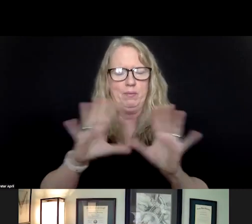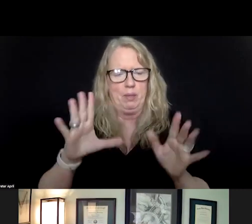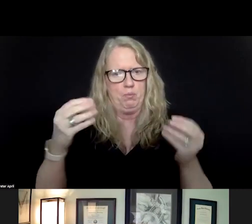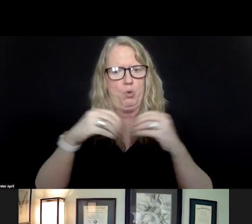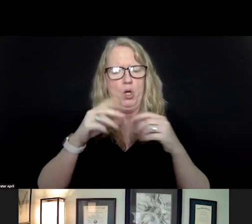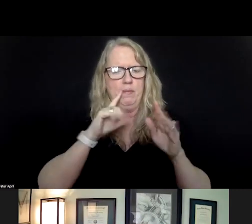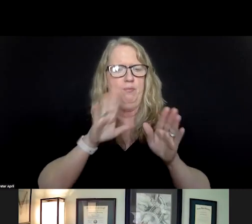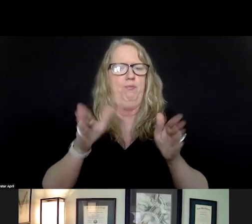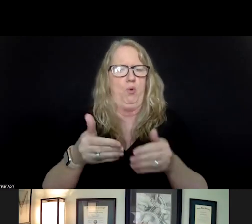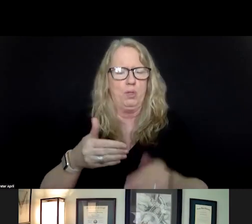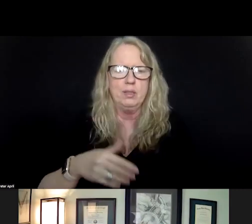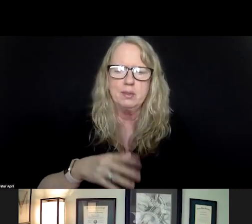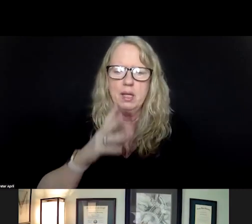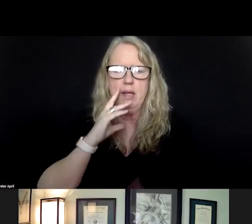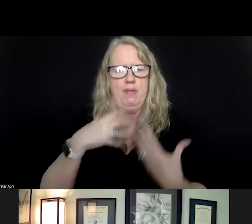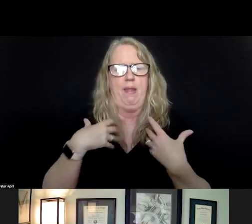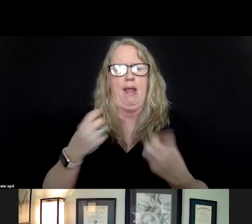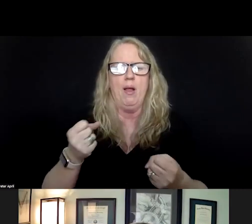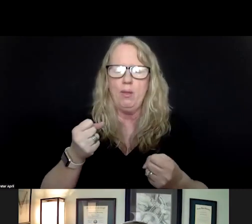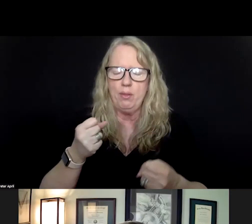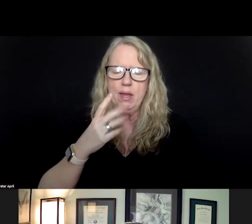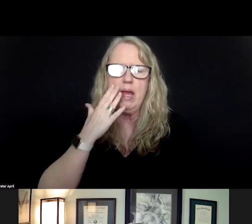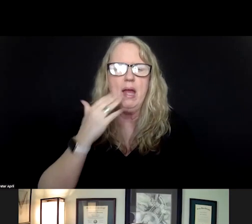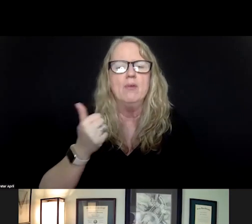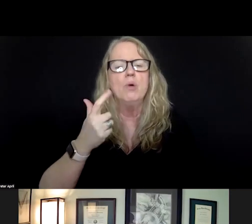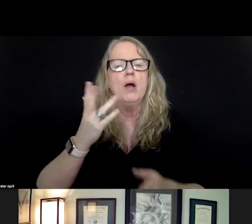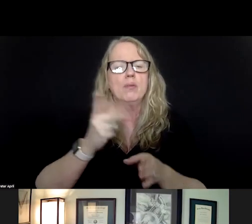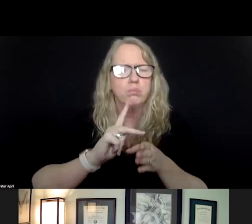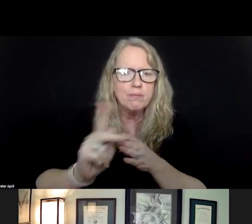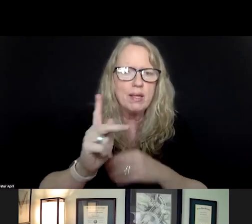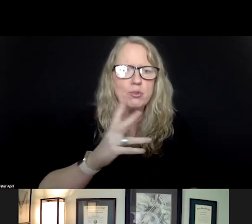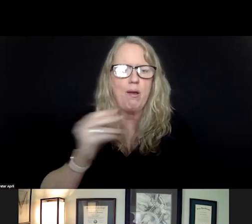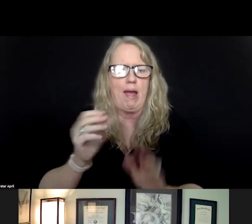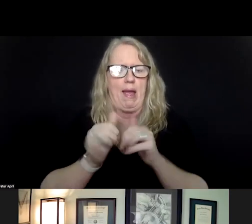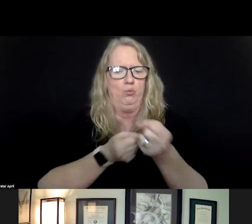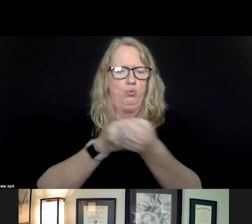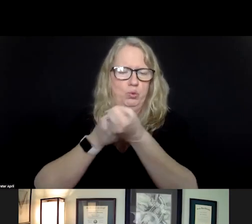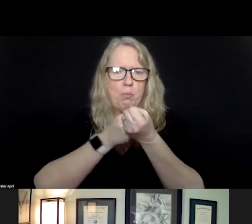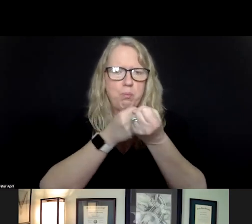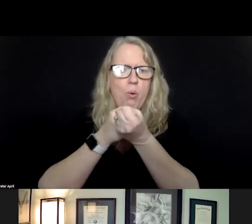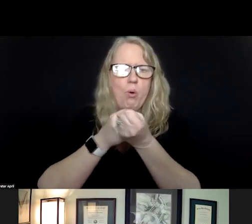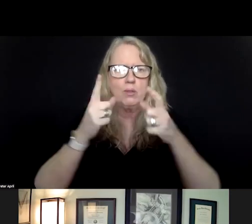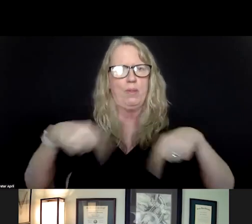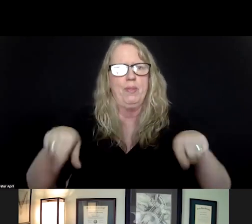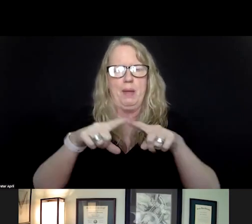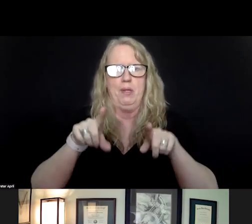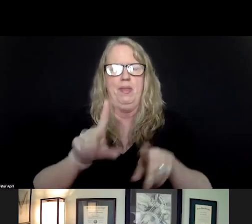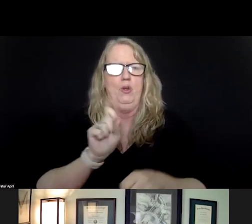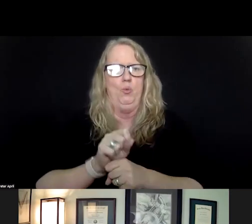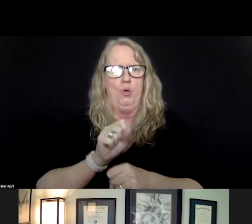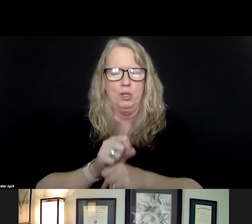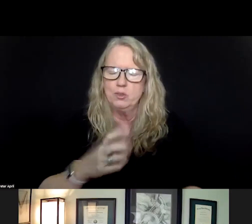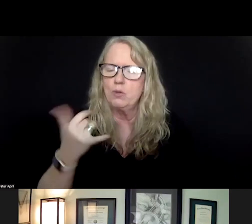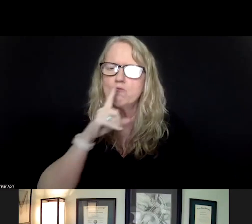on the health and well-being of health professionals and how to support them in their work. So I think a really